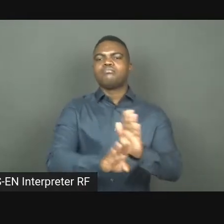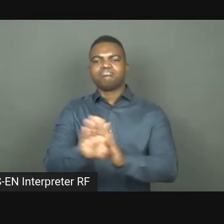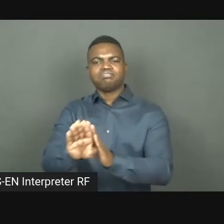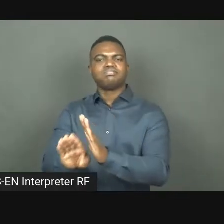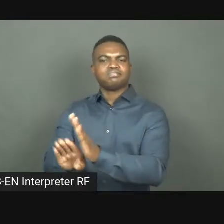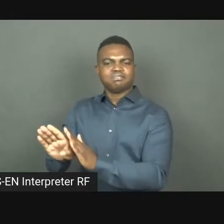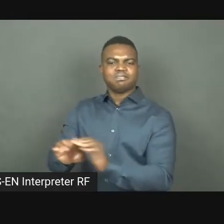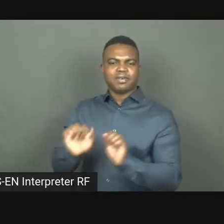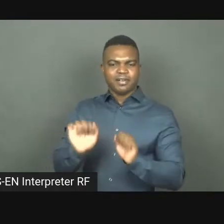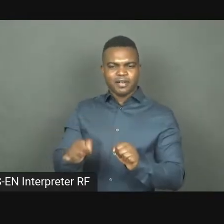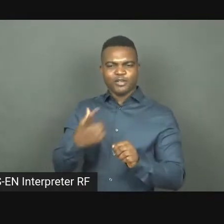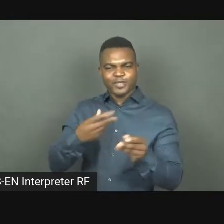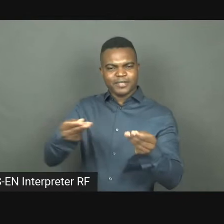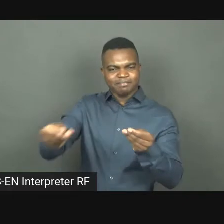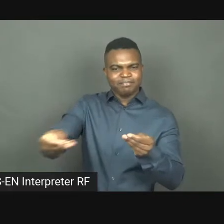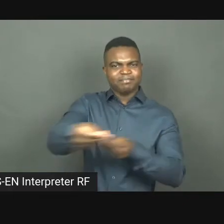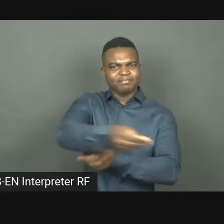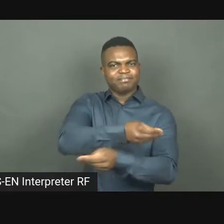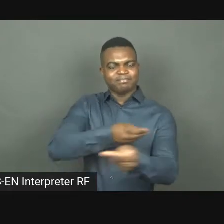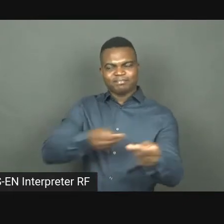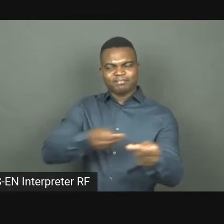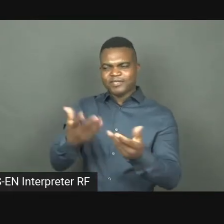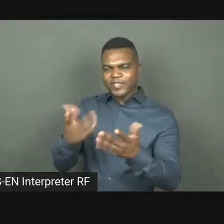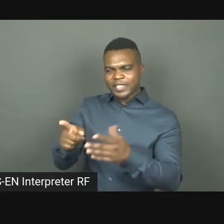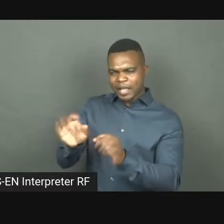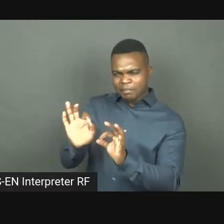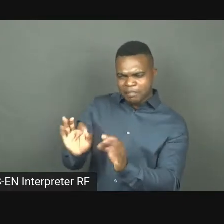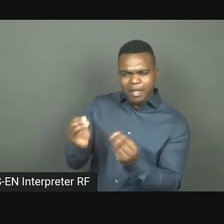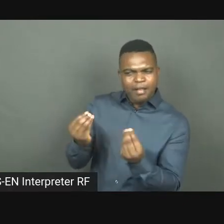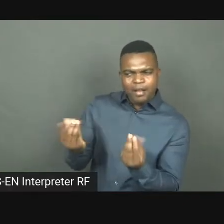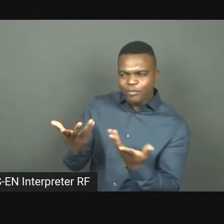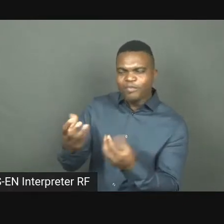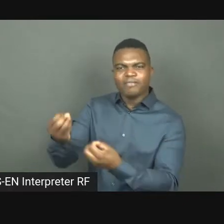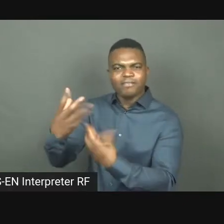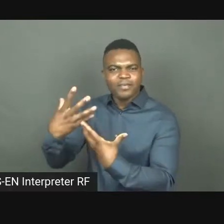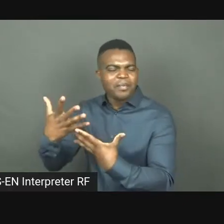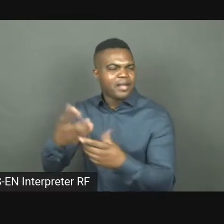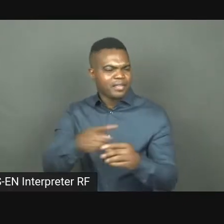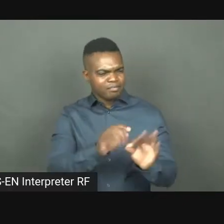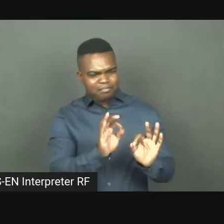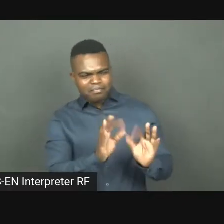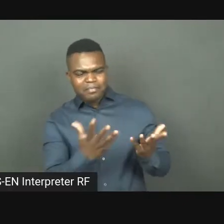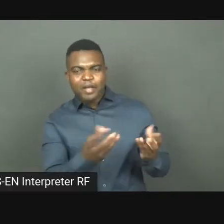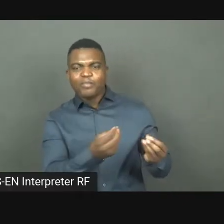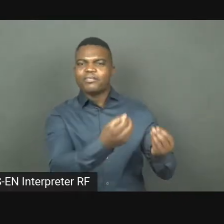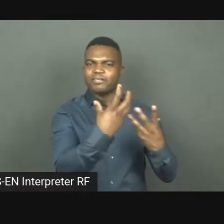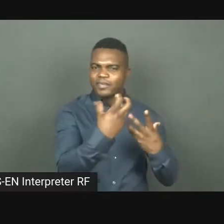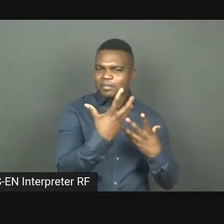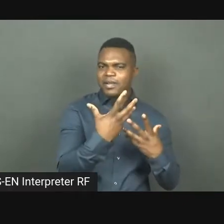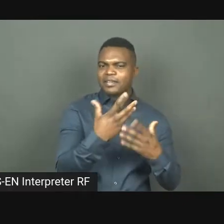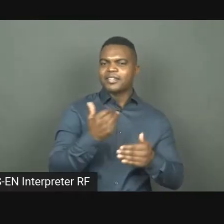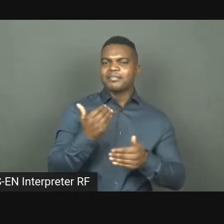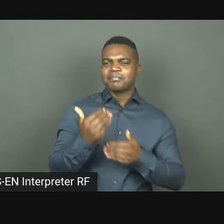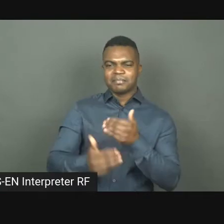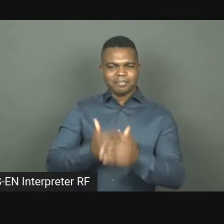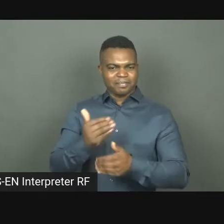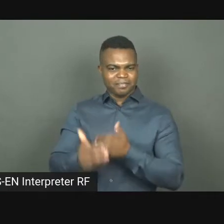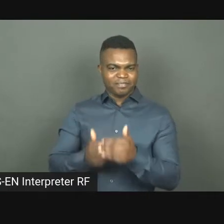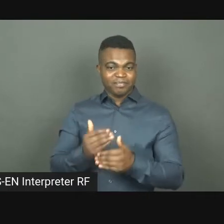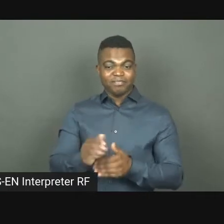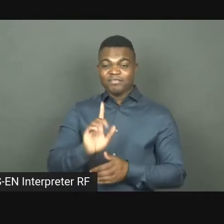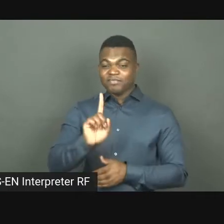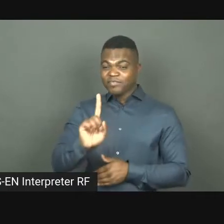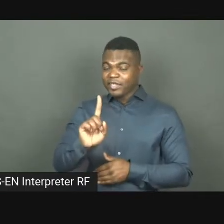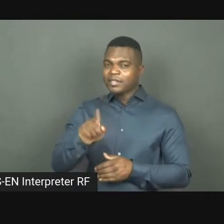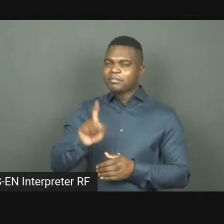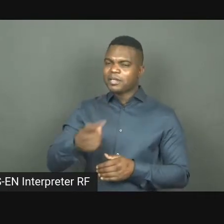to really embrace the CHS, allowing CHS verification to be a substitutional part, up to 80% or more, of